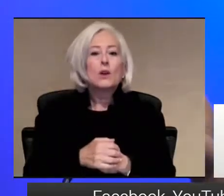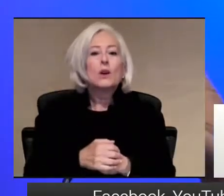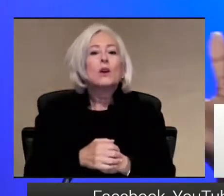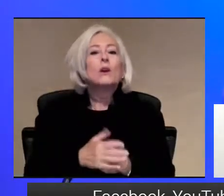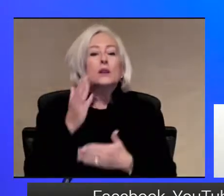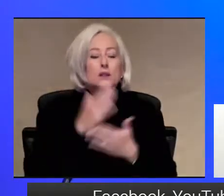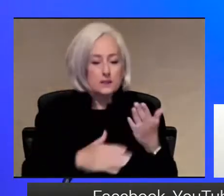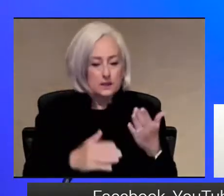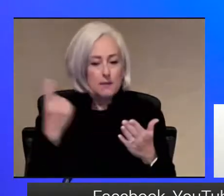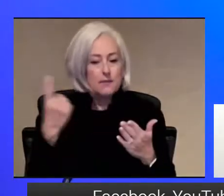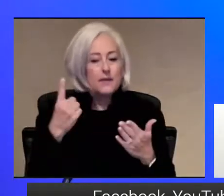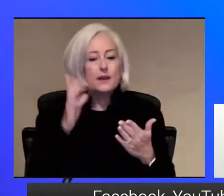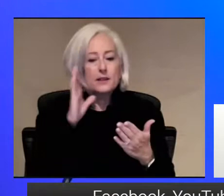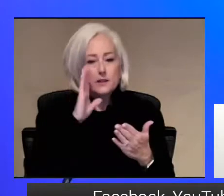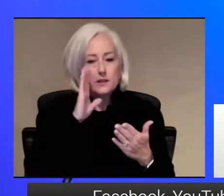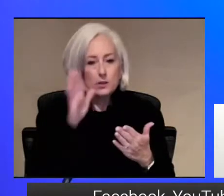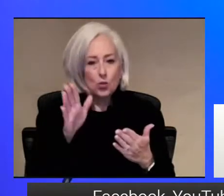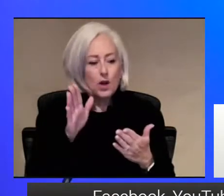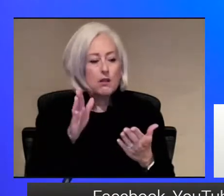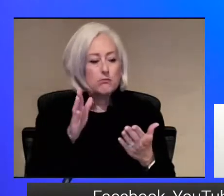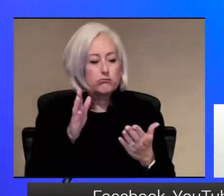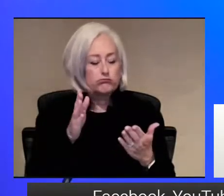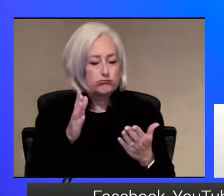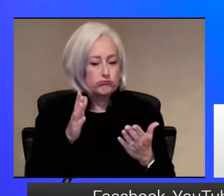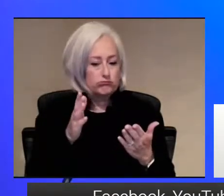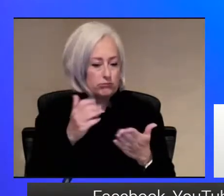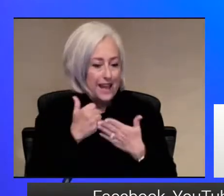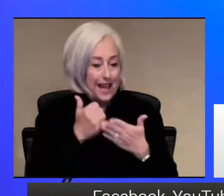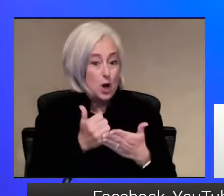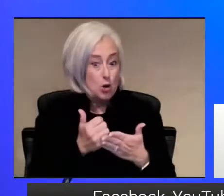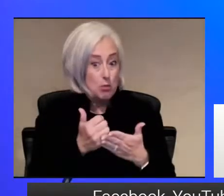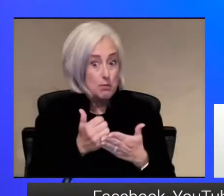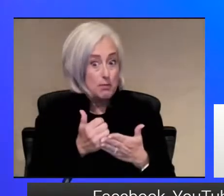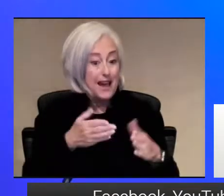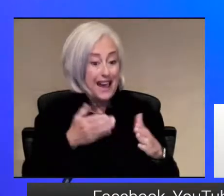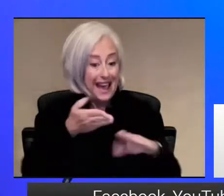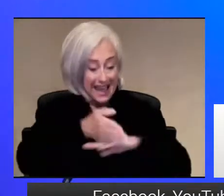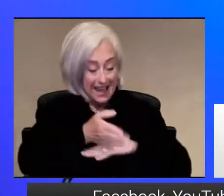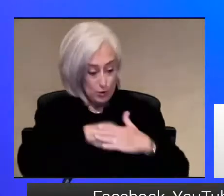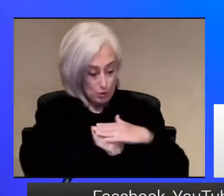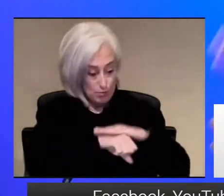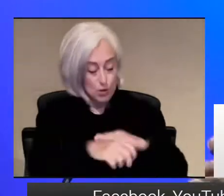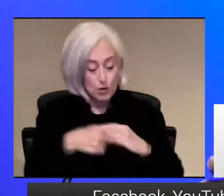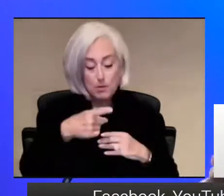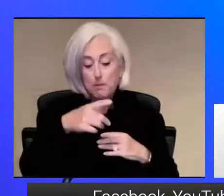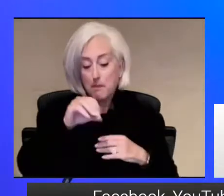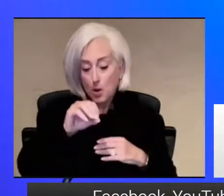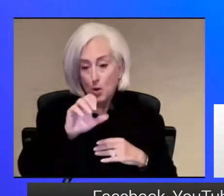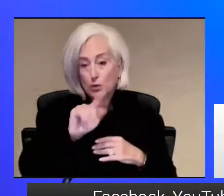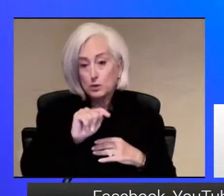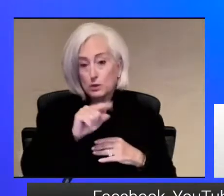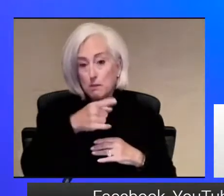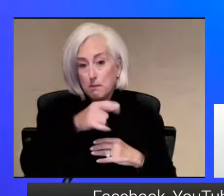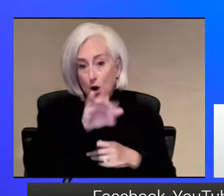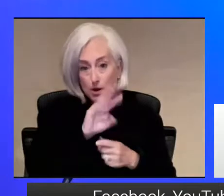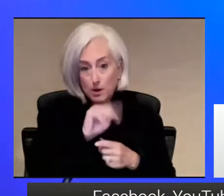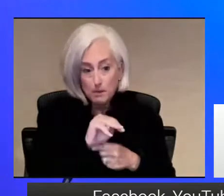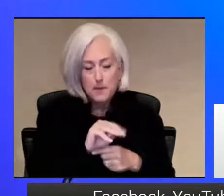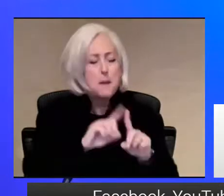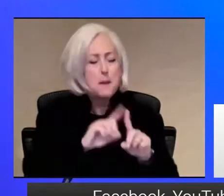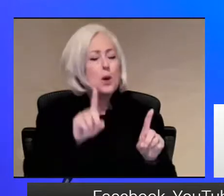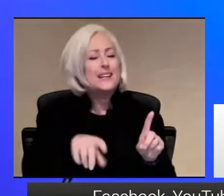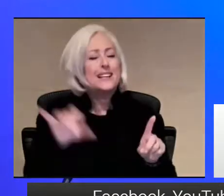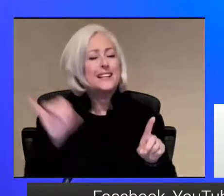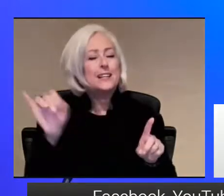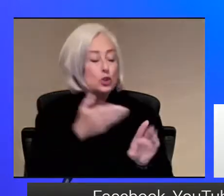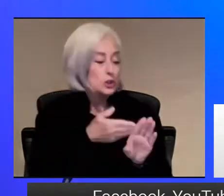how do we extend that care to women so that they have health insurance before, during, and after pregnancy? And so I think that is a